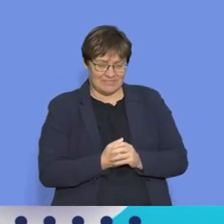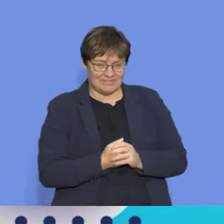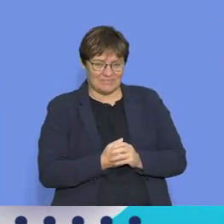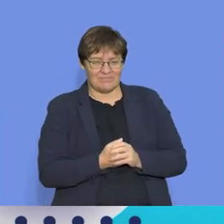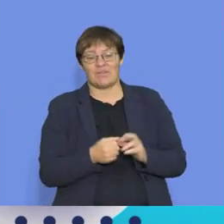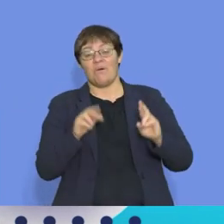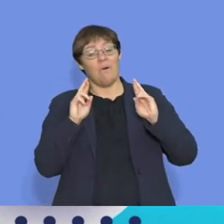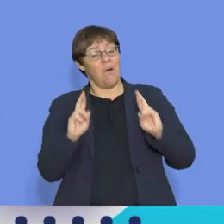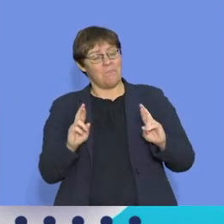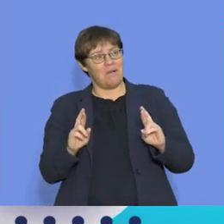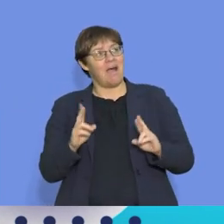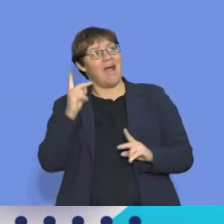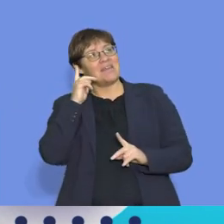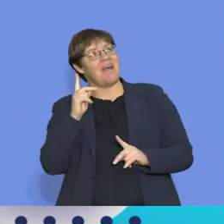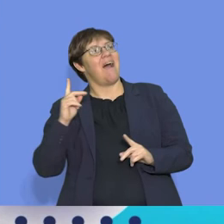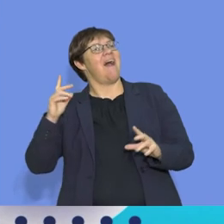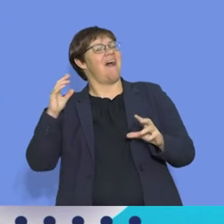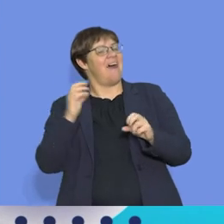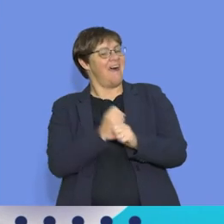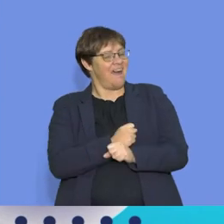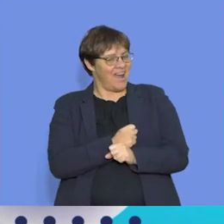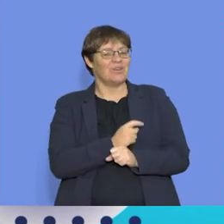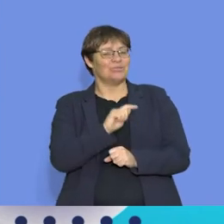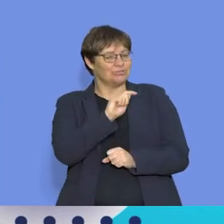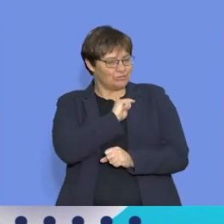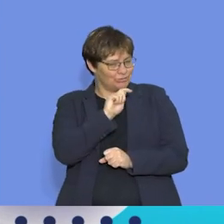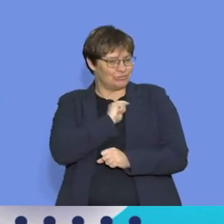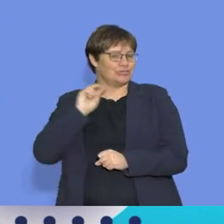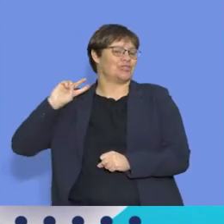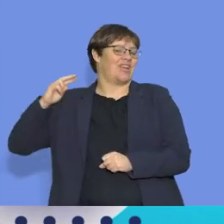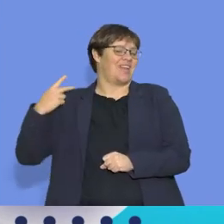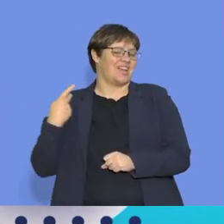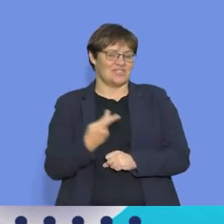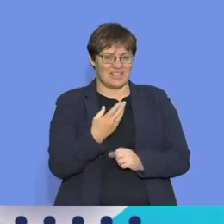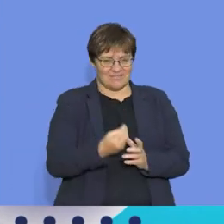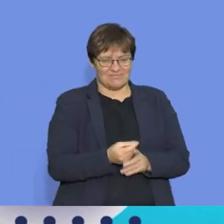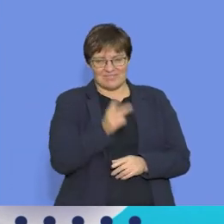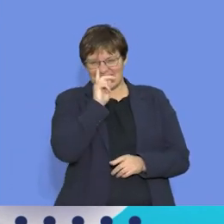time. And I hope this has given you a good idea of